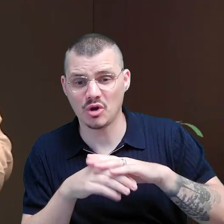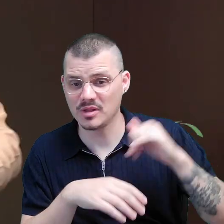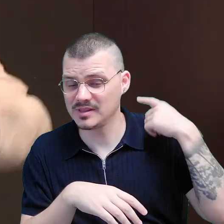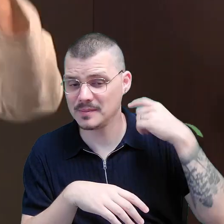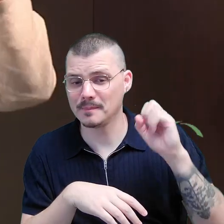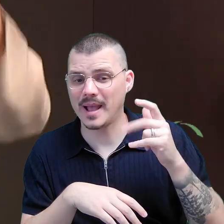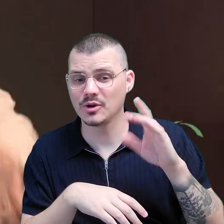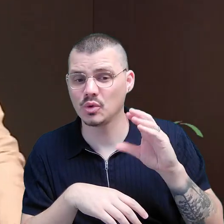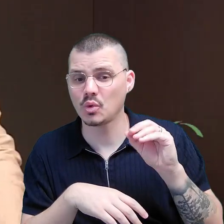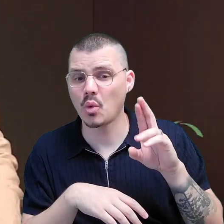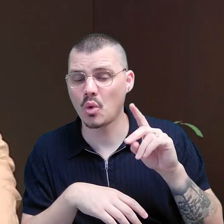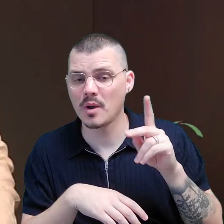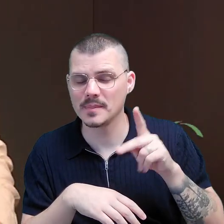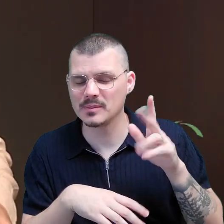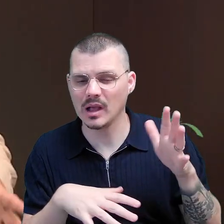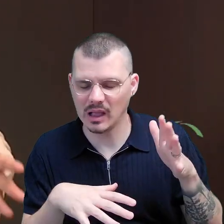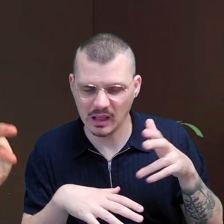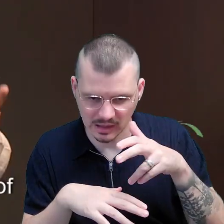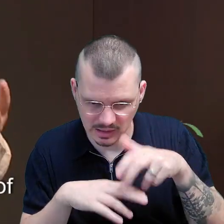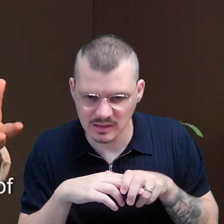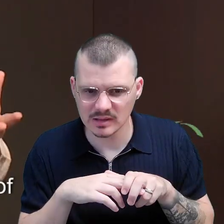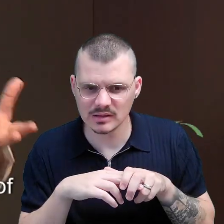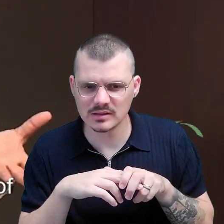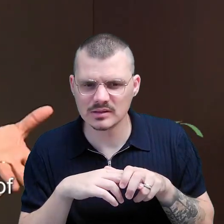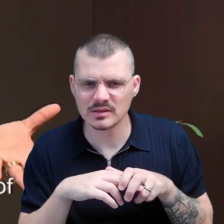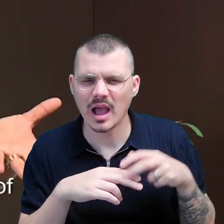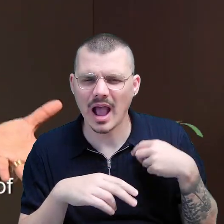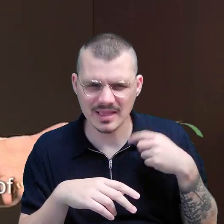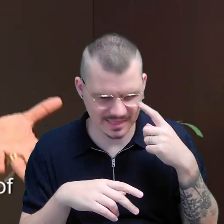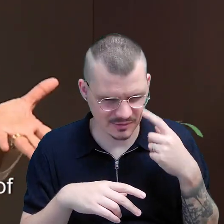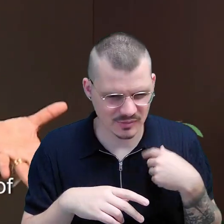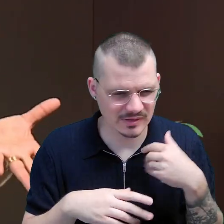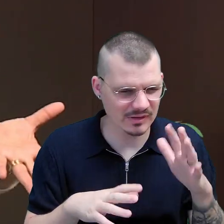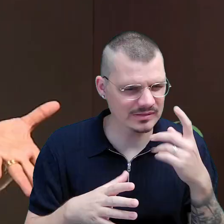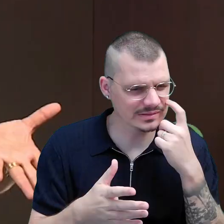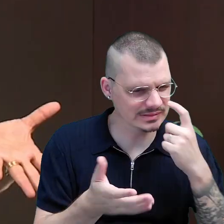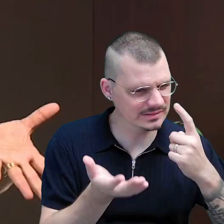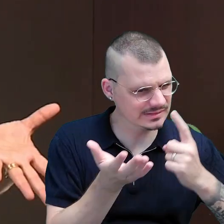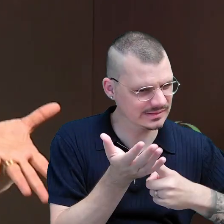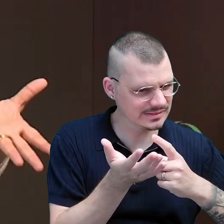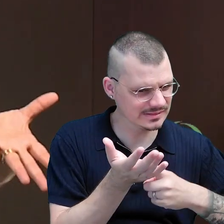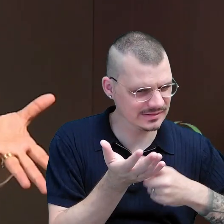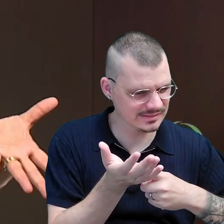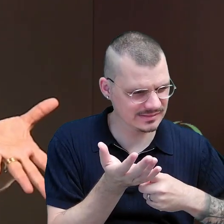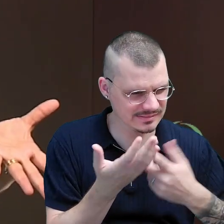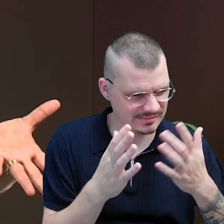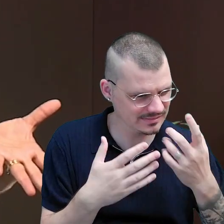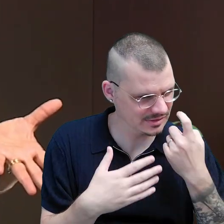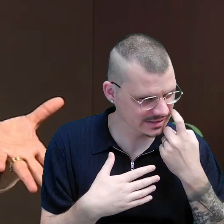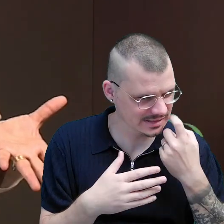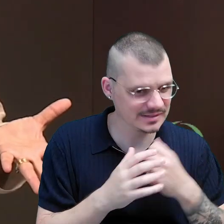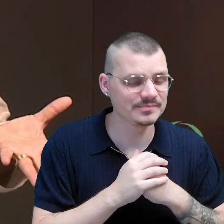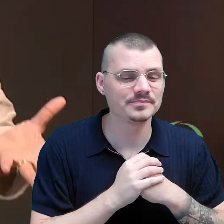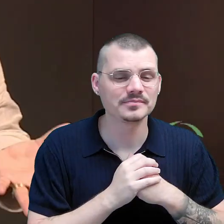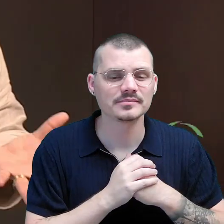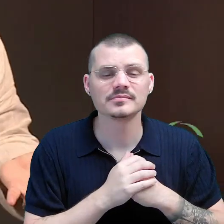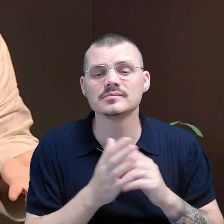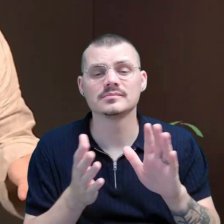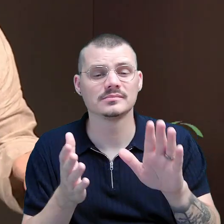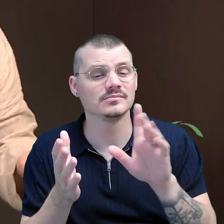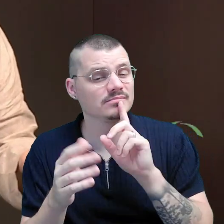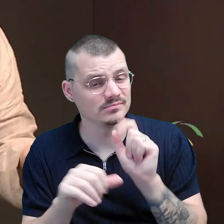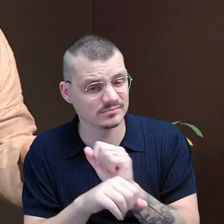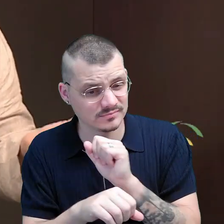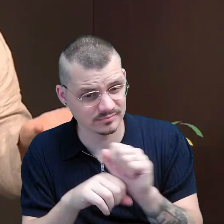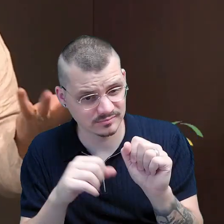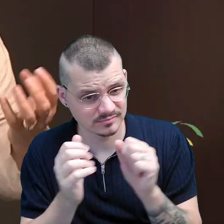cord and people just plunk down. I believe we've discussed a condition of this type, haven't we? And in